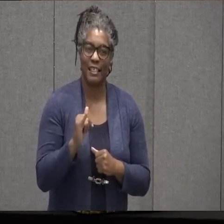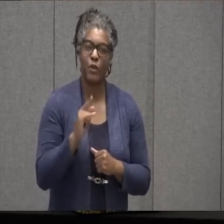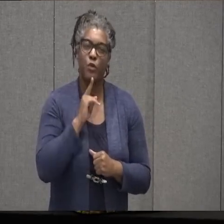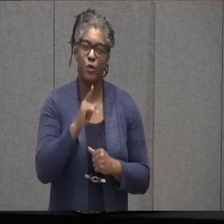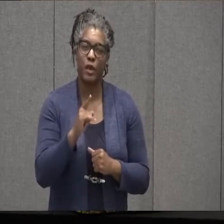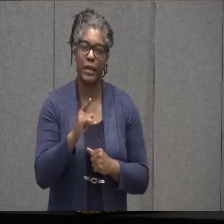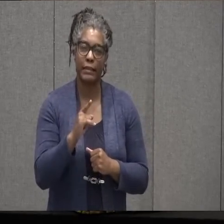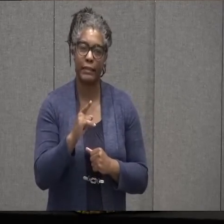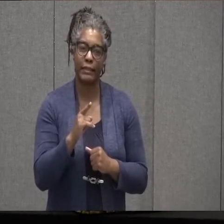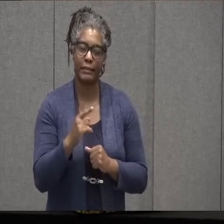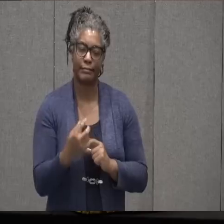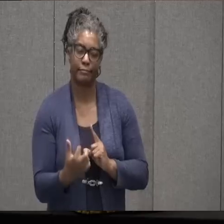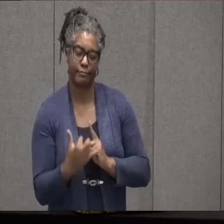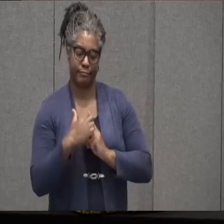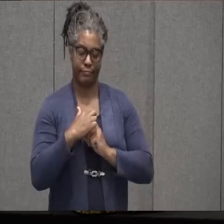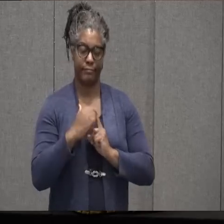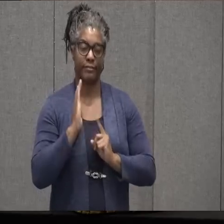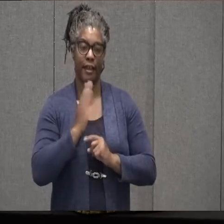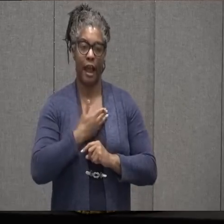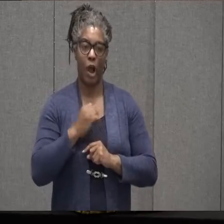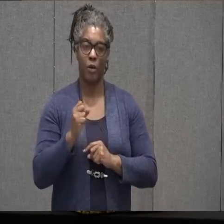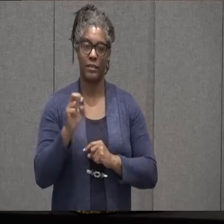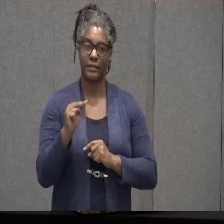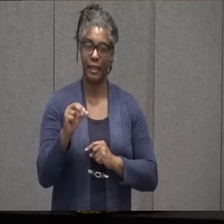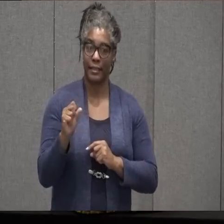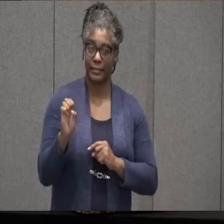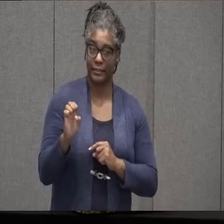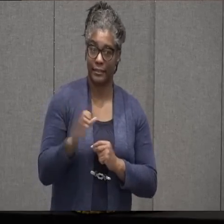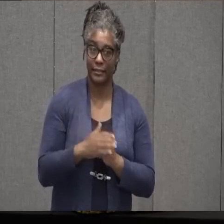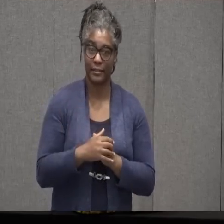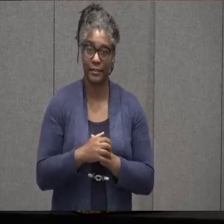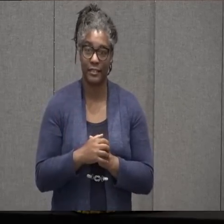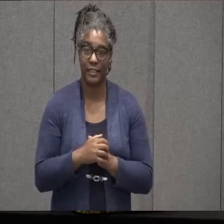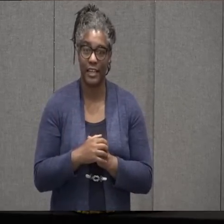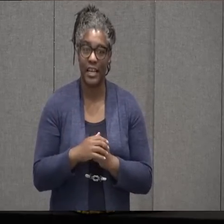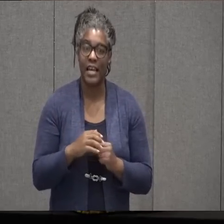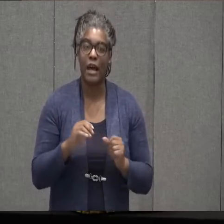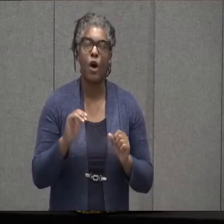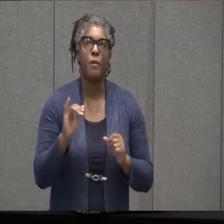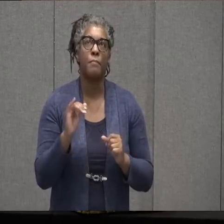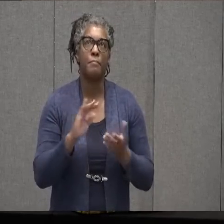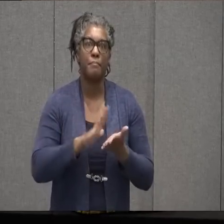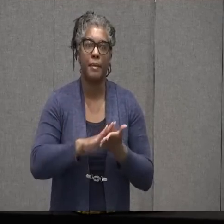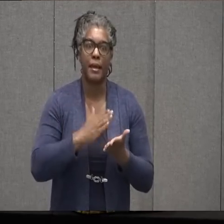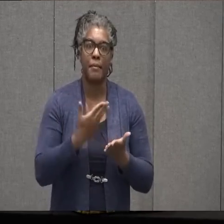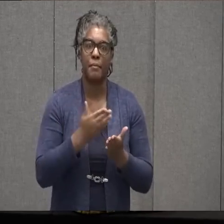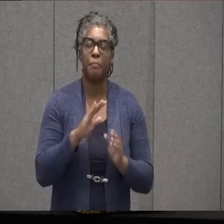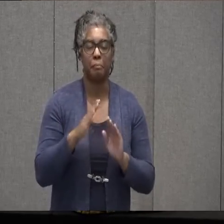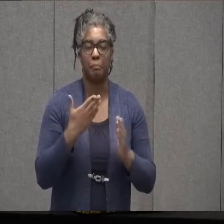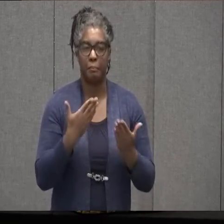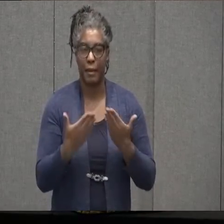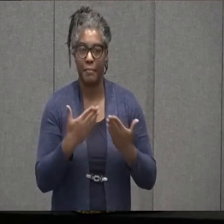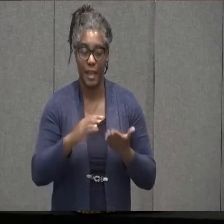about baking cookies? Can you imagine, remember what that smells like?